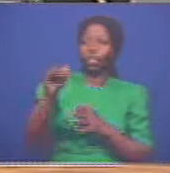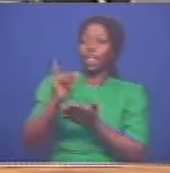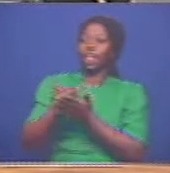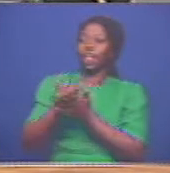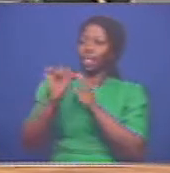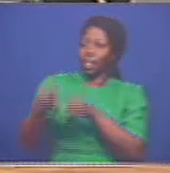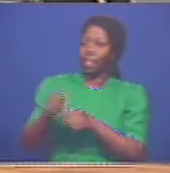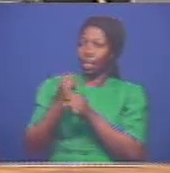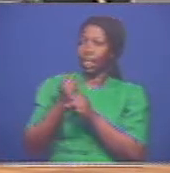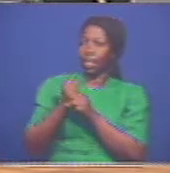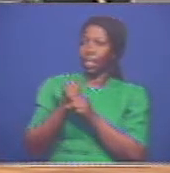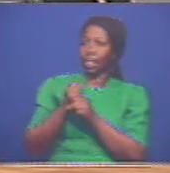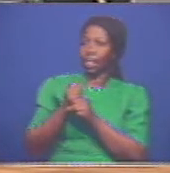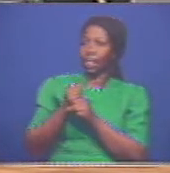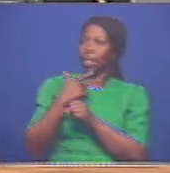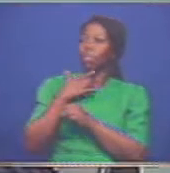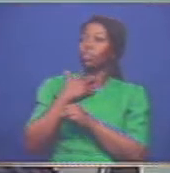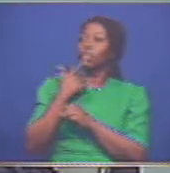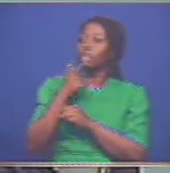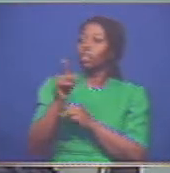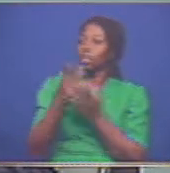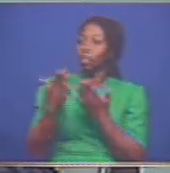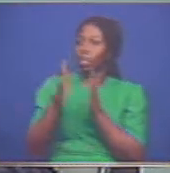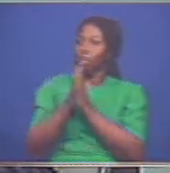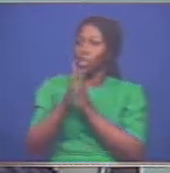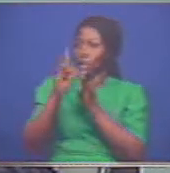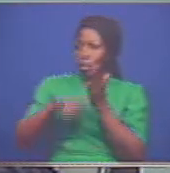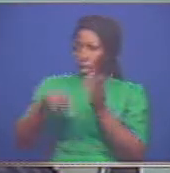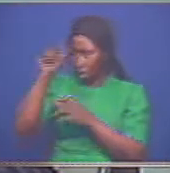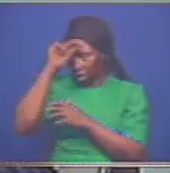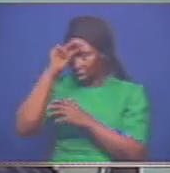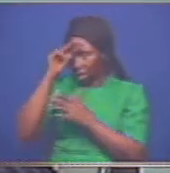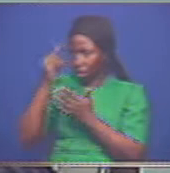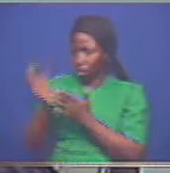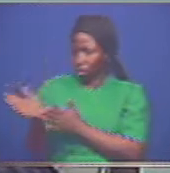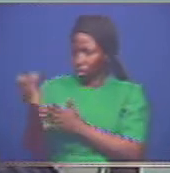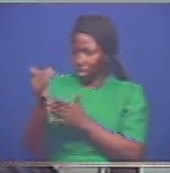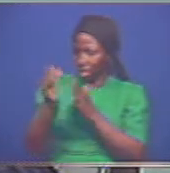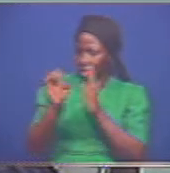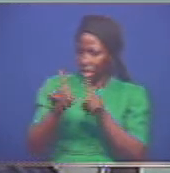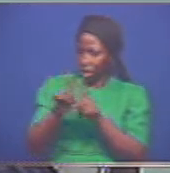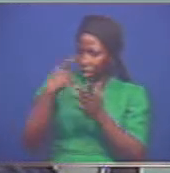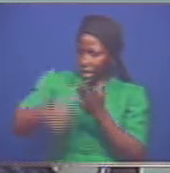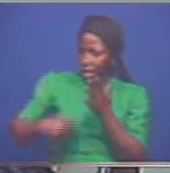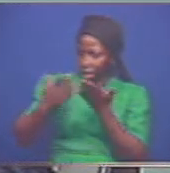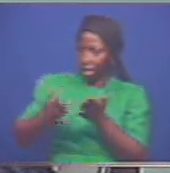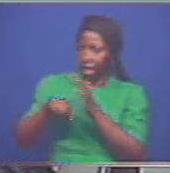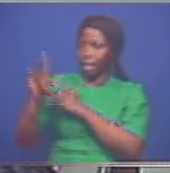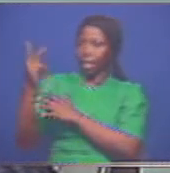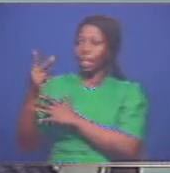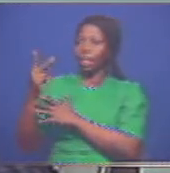let me tell you something, with what government collectors task me here in Kenya, I can tell